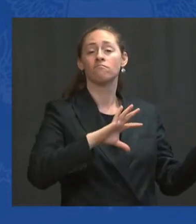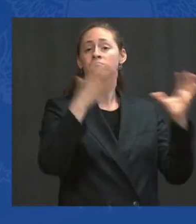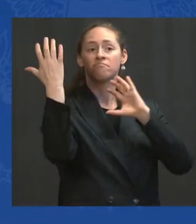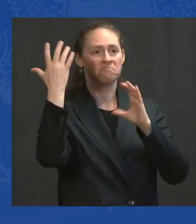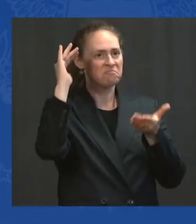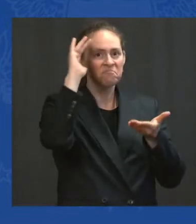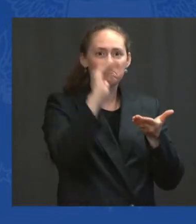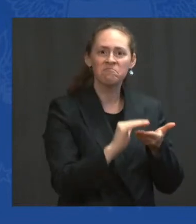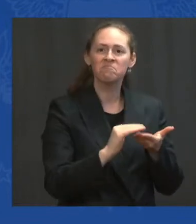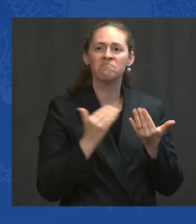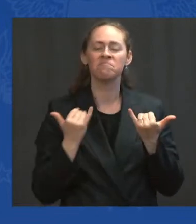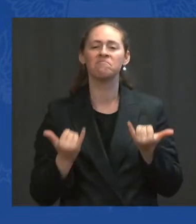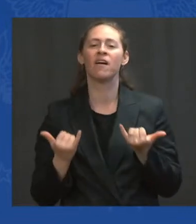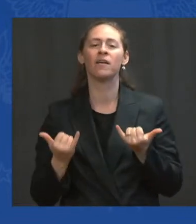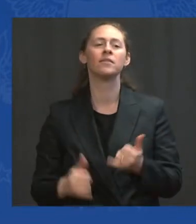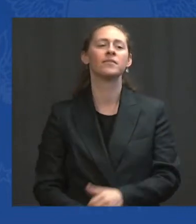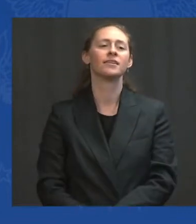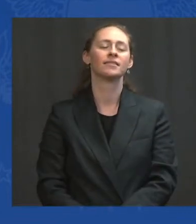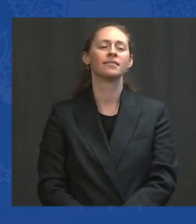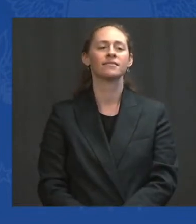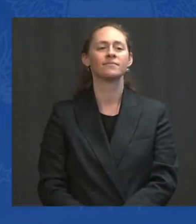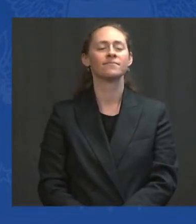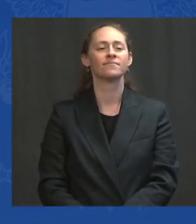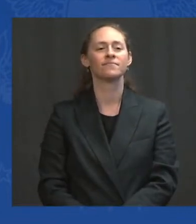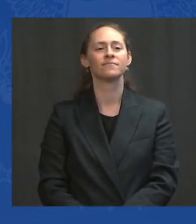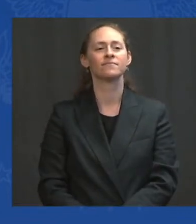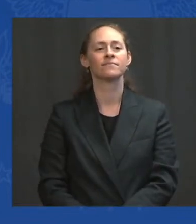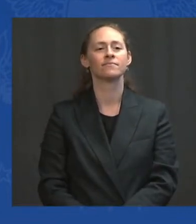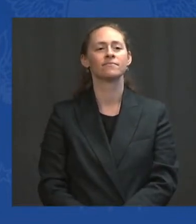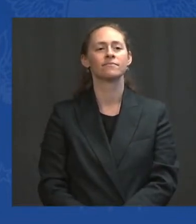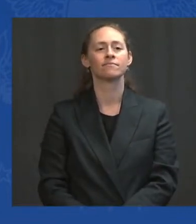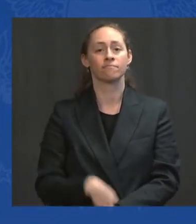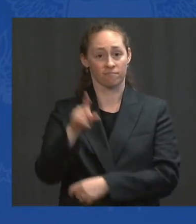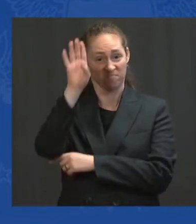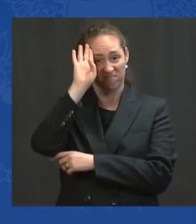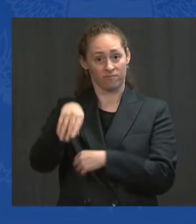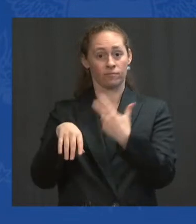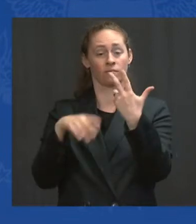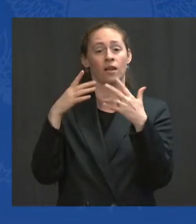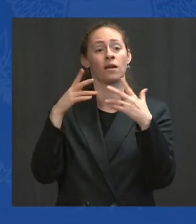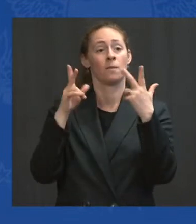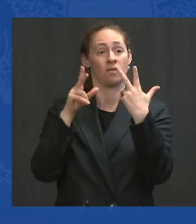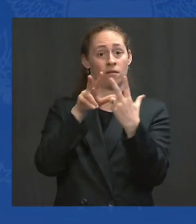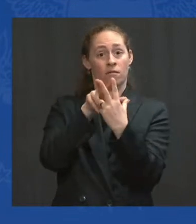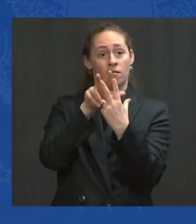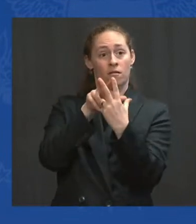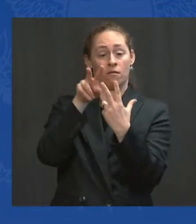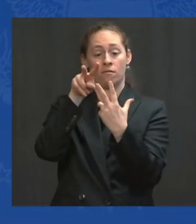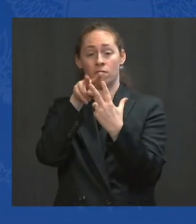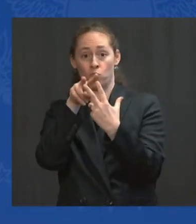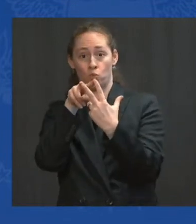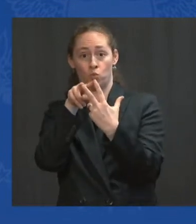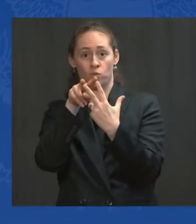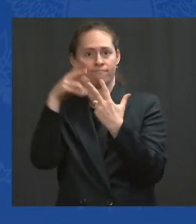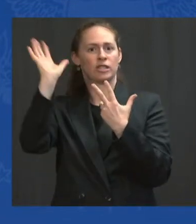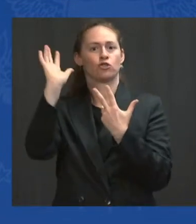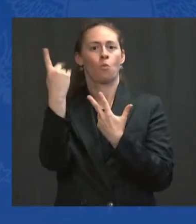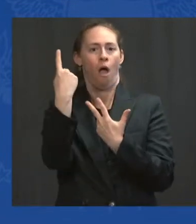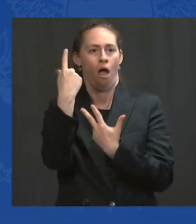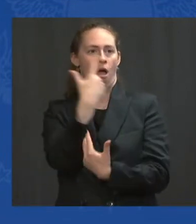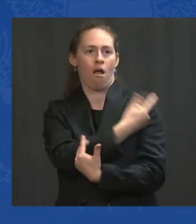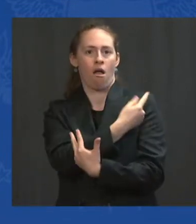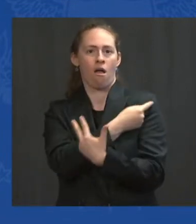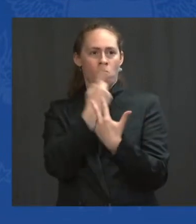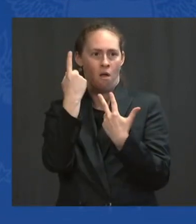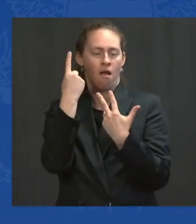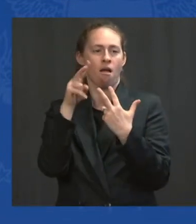More than 2 out of 3 adults have at least one shot. As a country, we're closer than ever to ending this pandemic